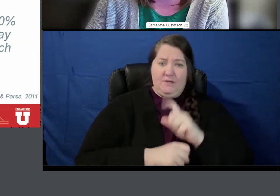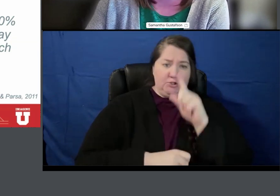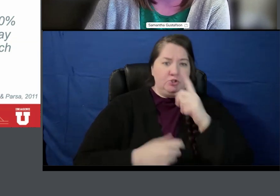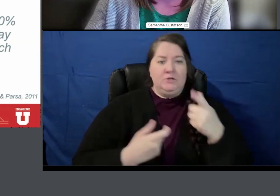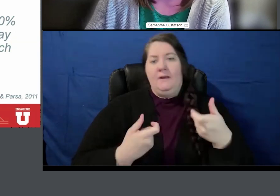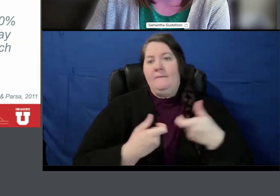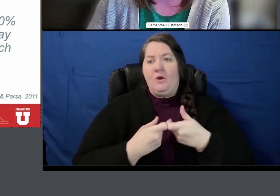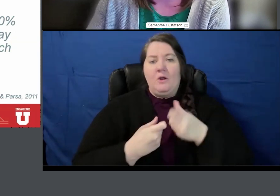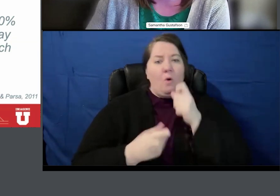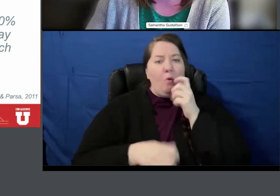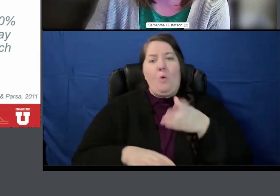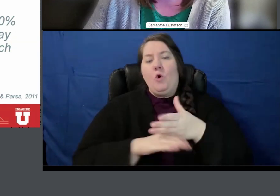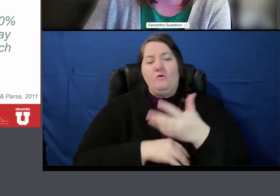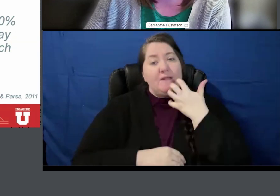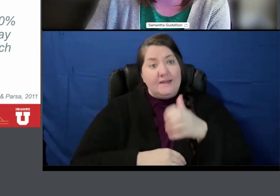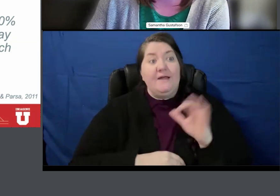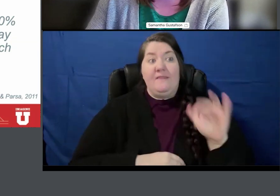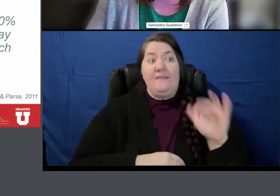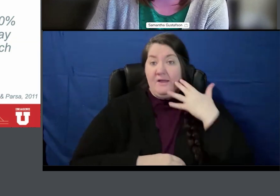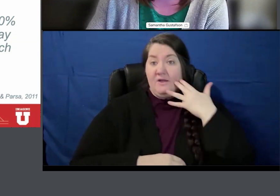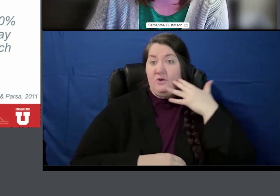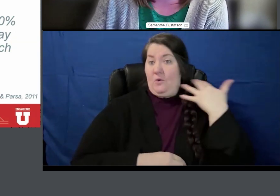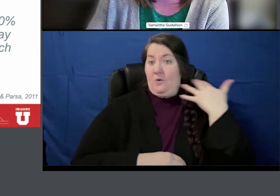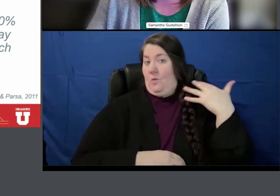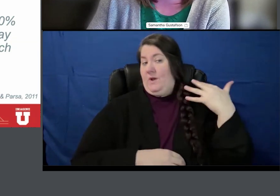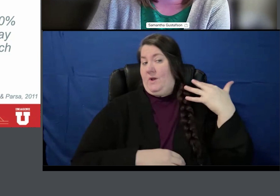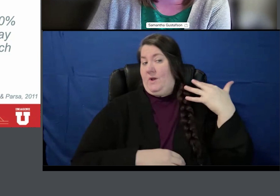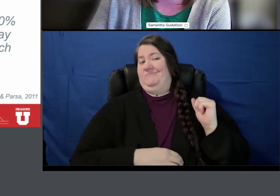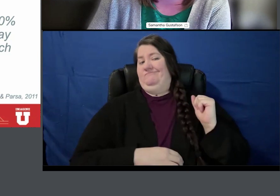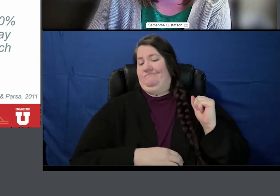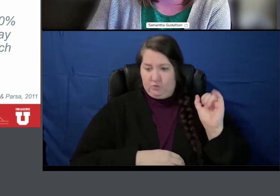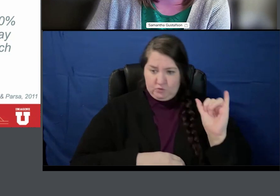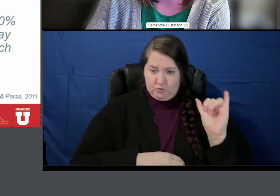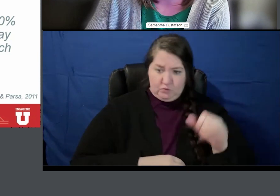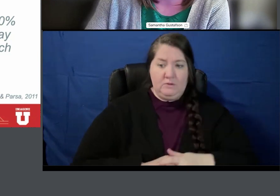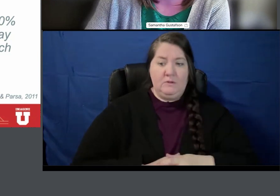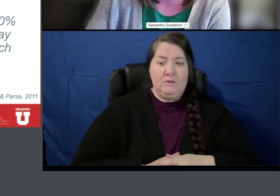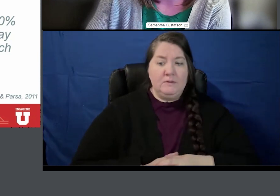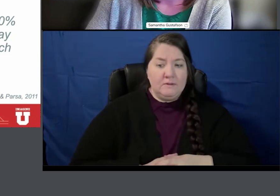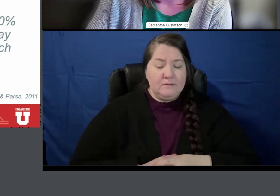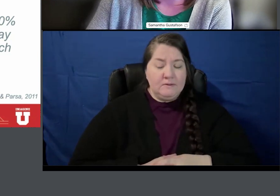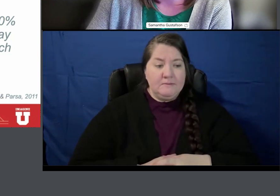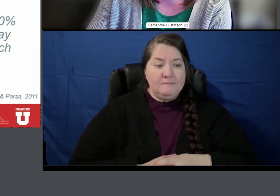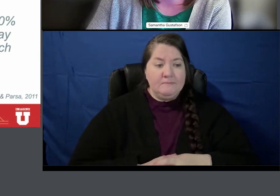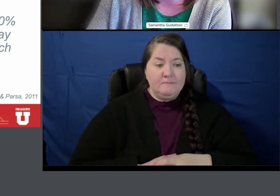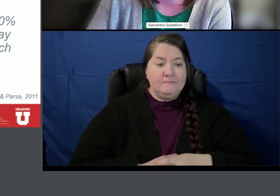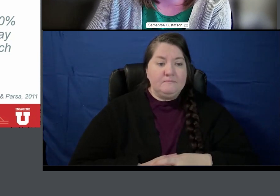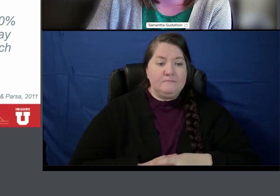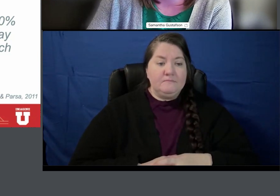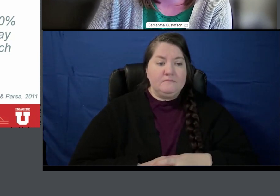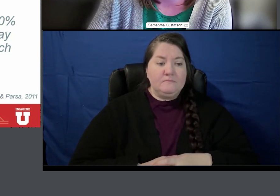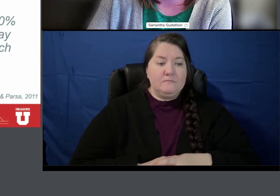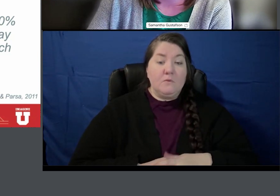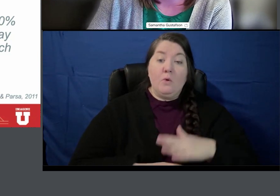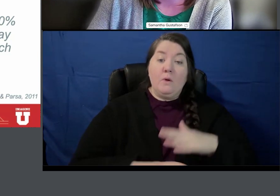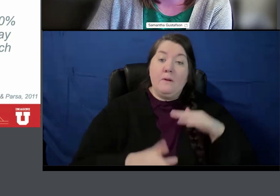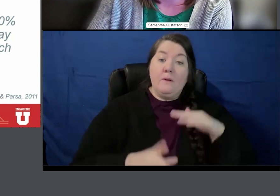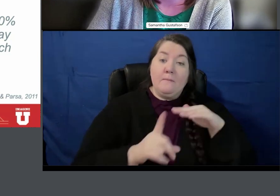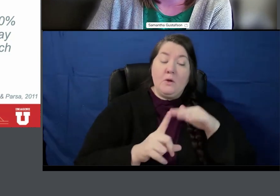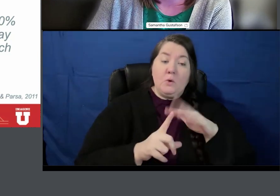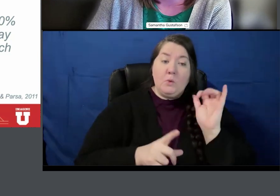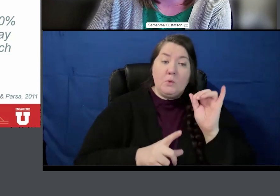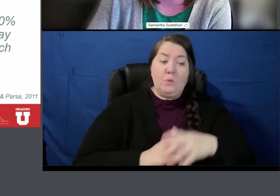overheat. And that can be a significant source of noise in a classroom as well. And just another reminder that